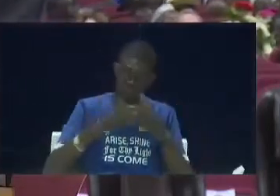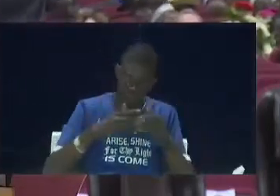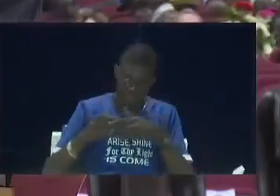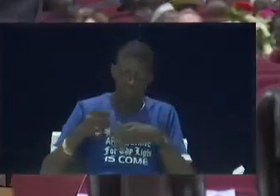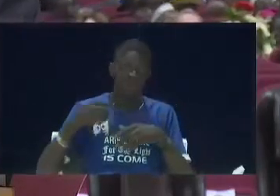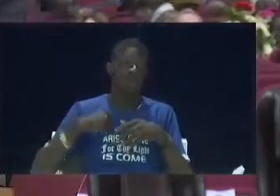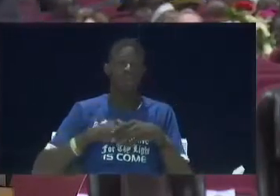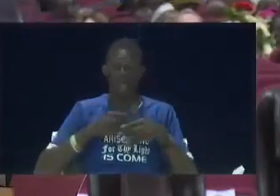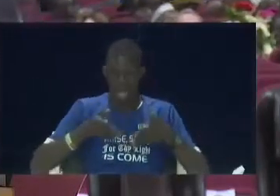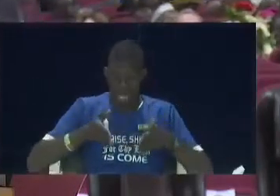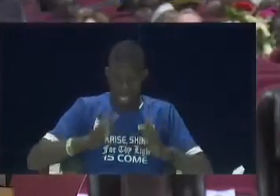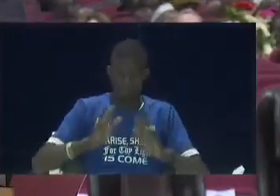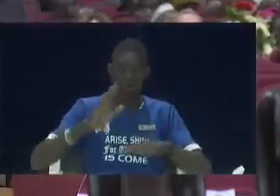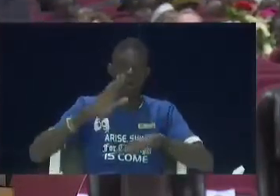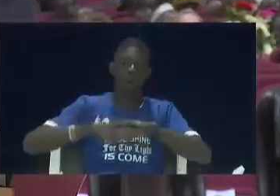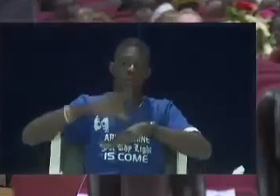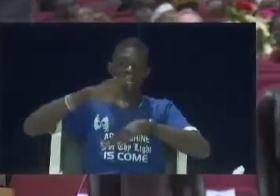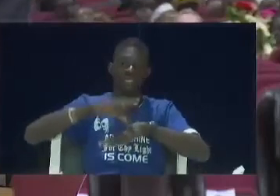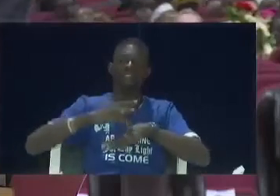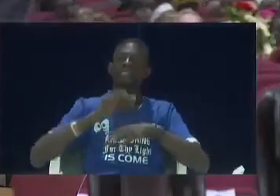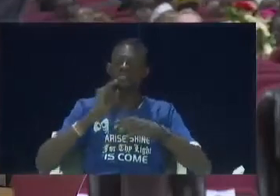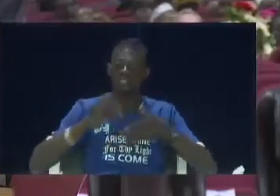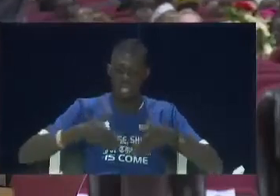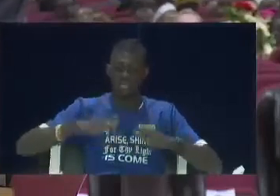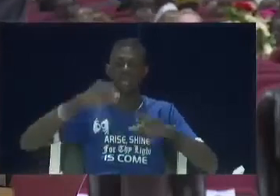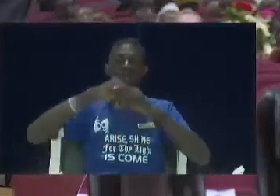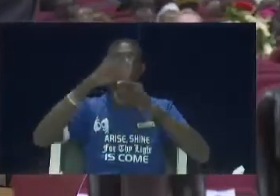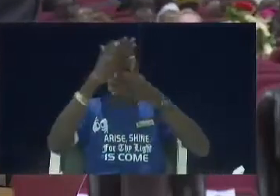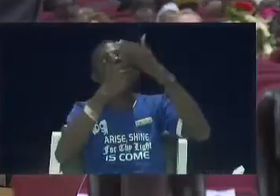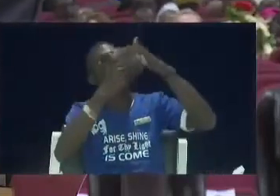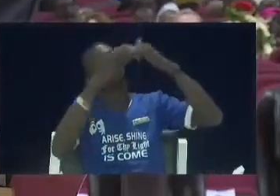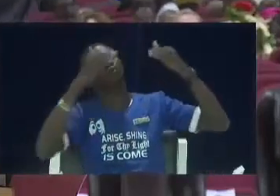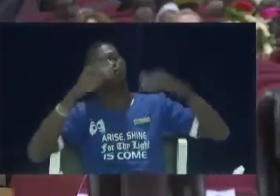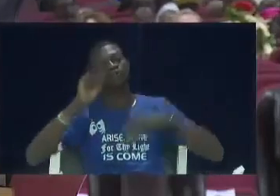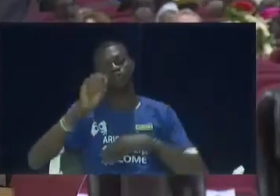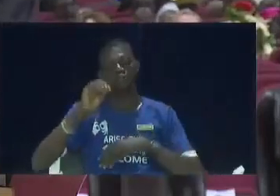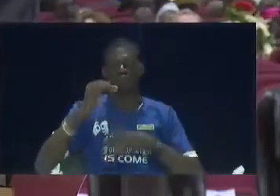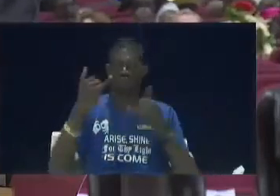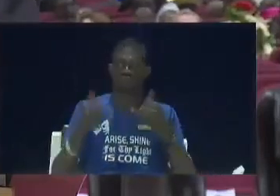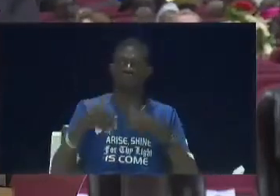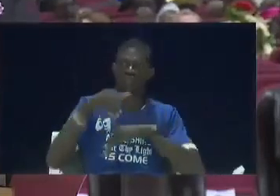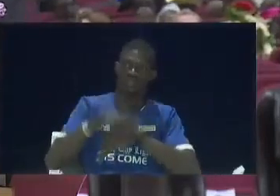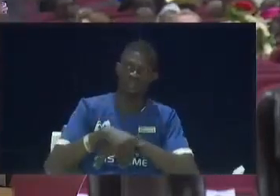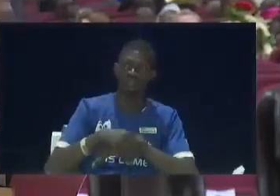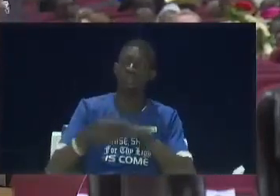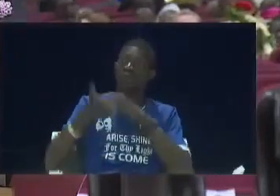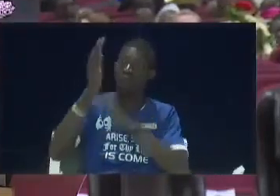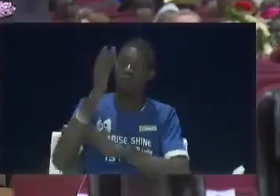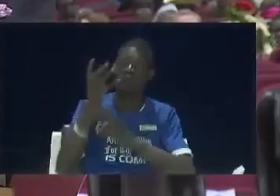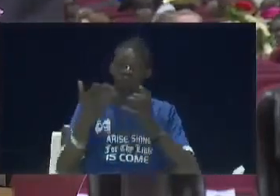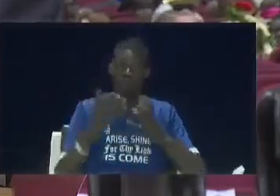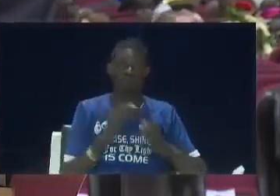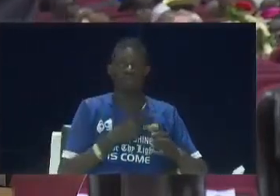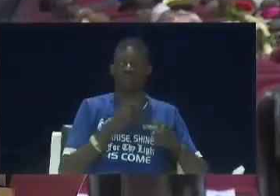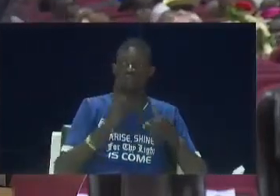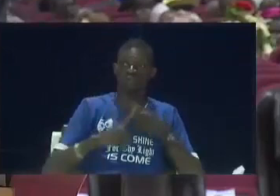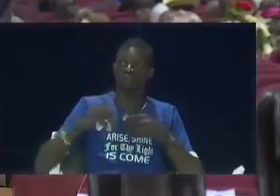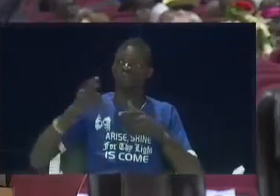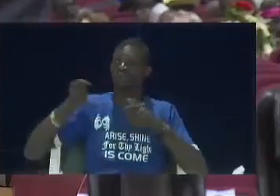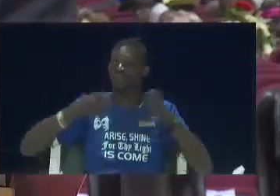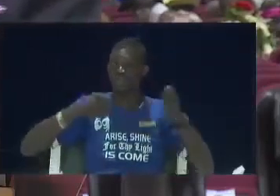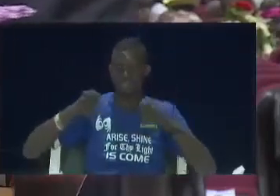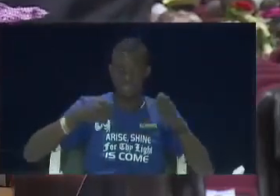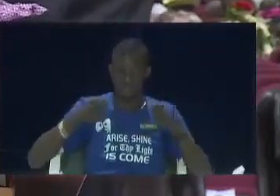we allow on earth is allowed in heaven. So tonight, God wants us to take